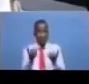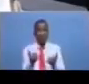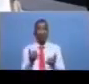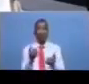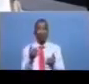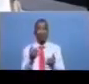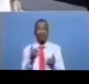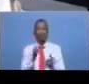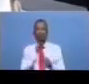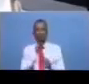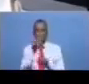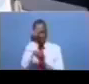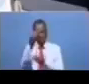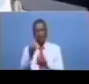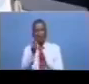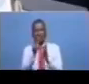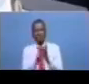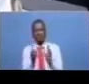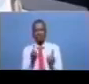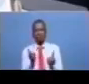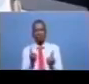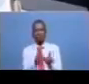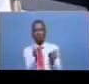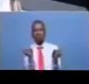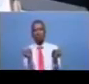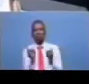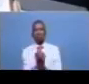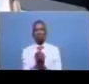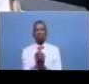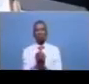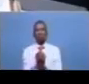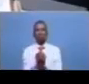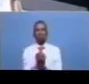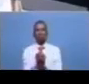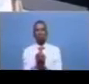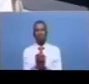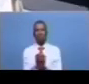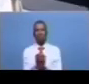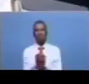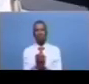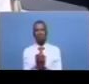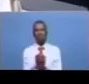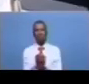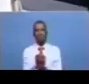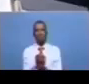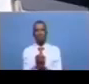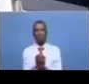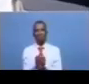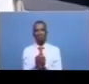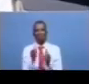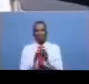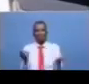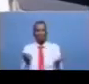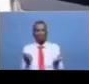their non-compliance with Section 26 respectfully has occasioned a miscarriage of justice to the petitioner? Because that is